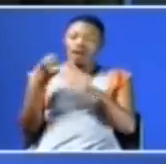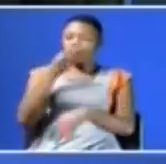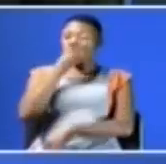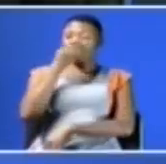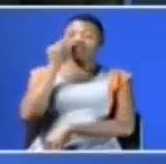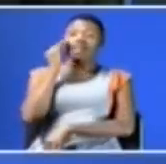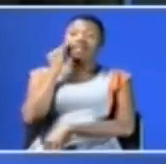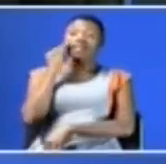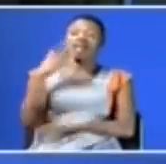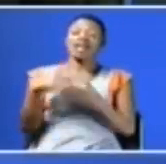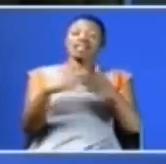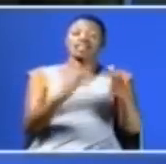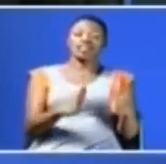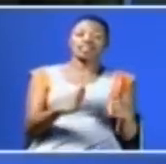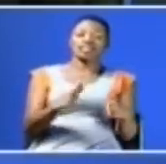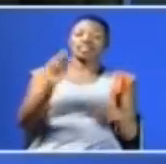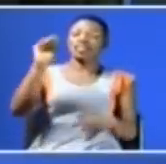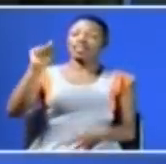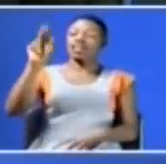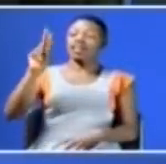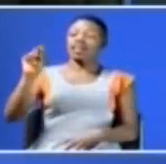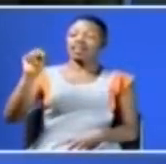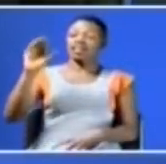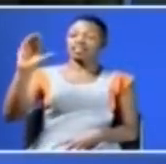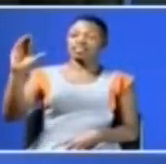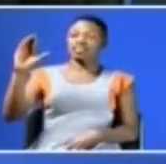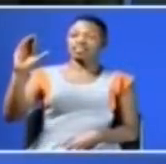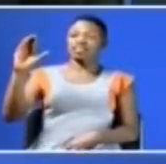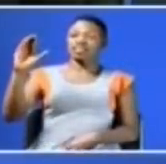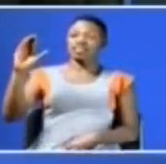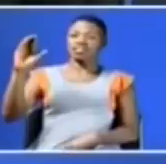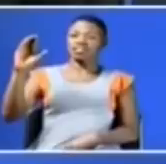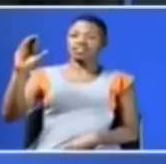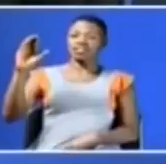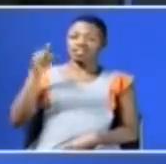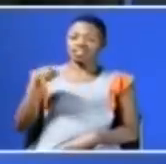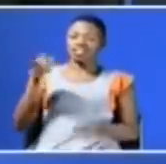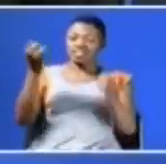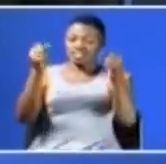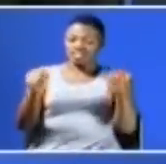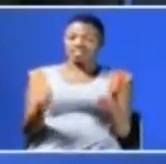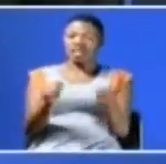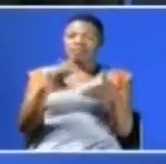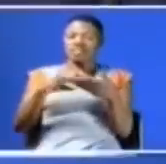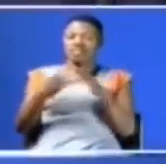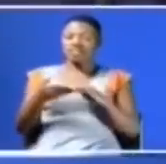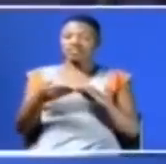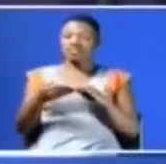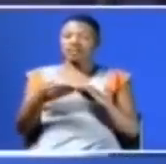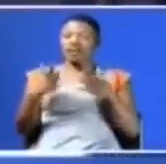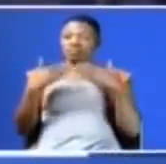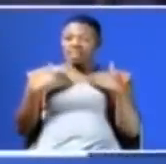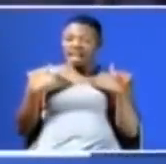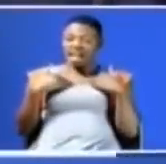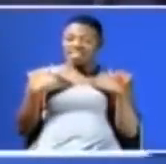ANC, actually in this mongrel sort of system of us we have created, does have